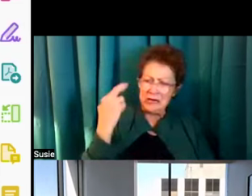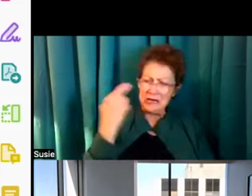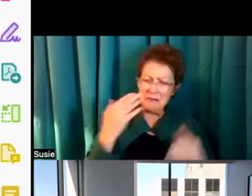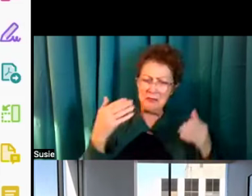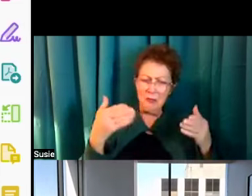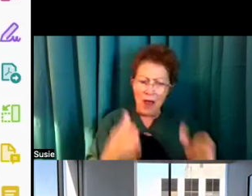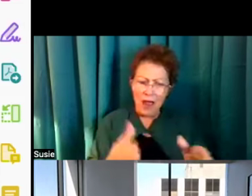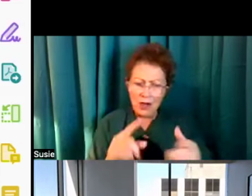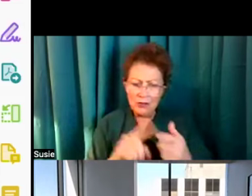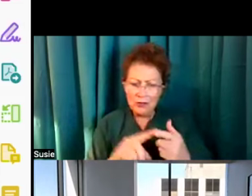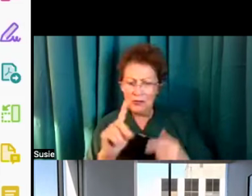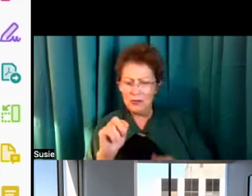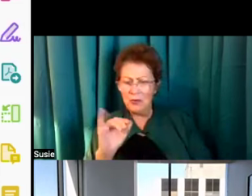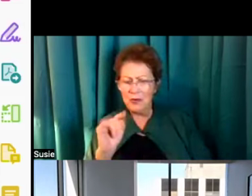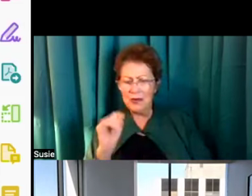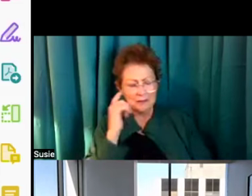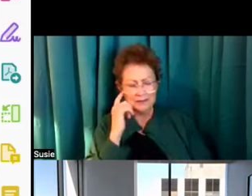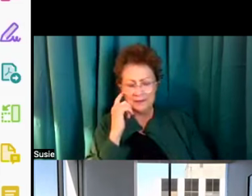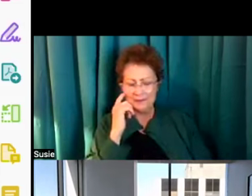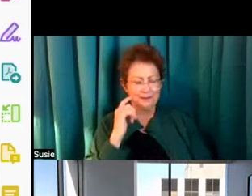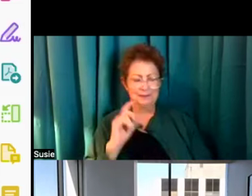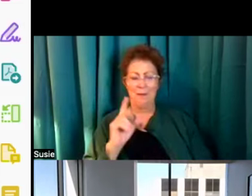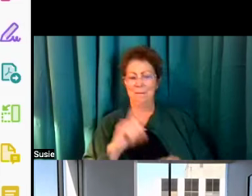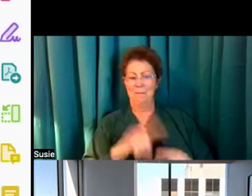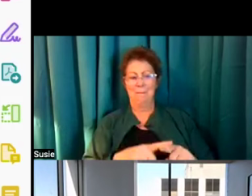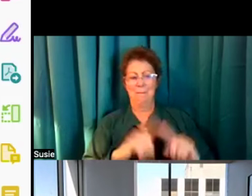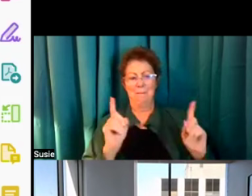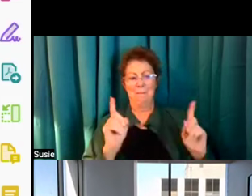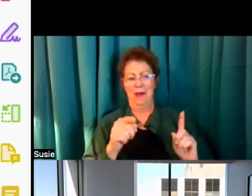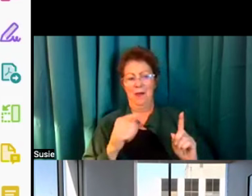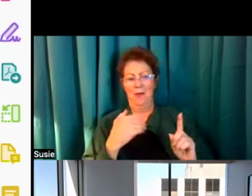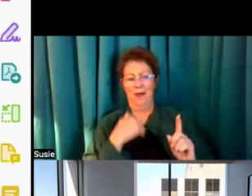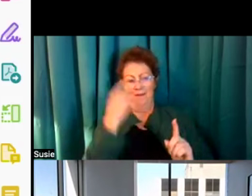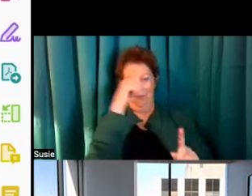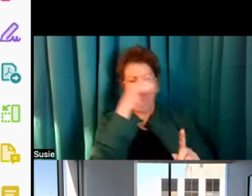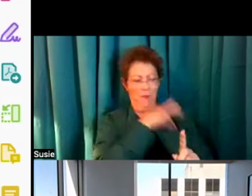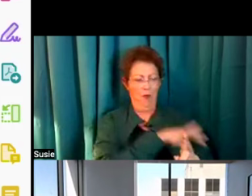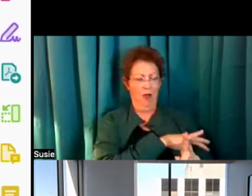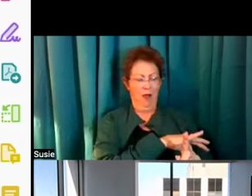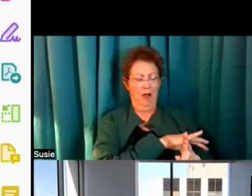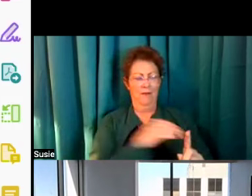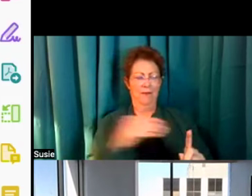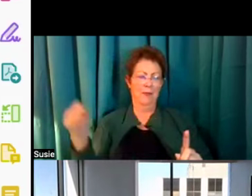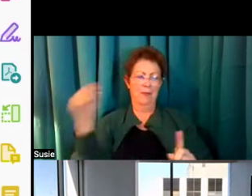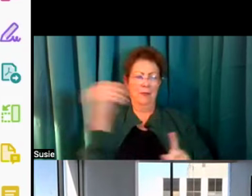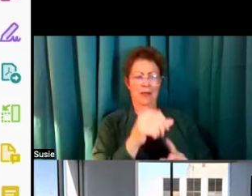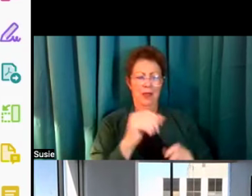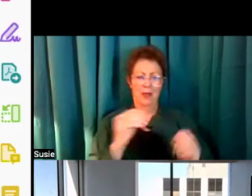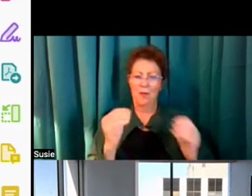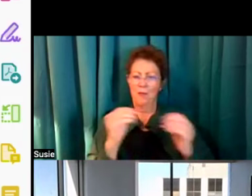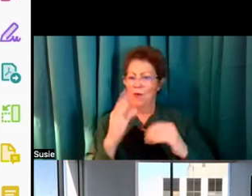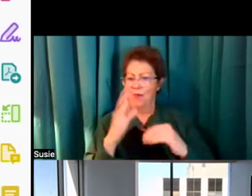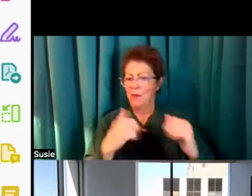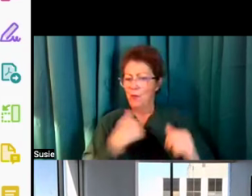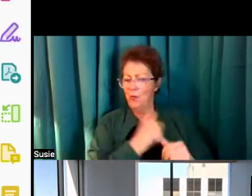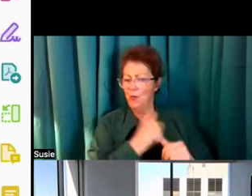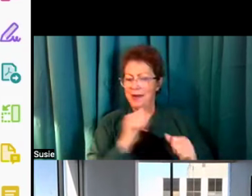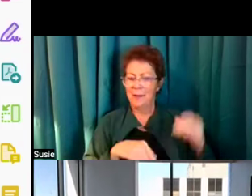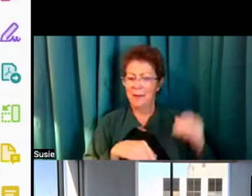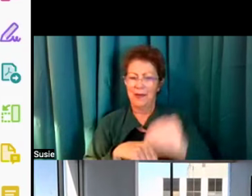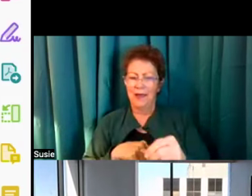hey, the industry we operate in, there's a lot of for-profits that pay way more than we can pay our employees. So